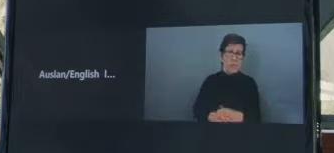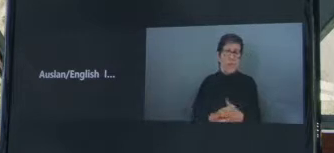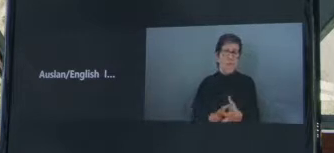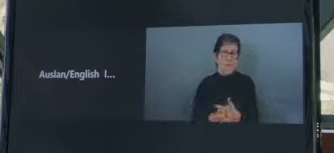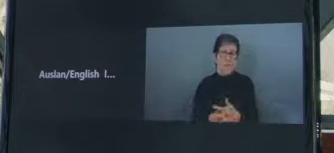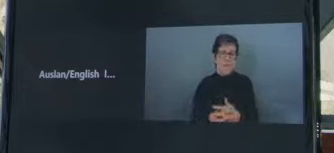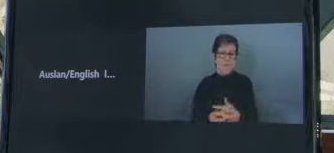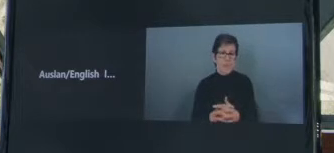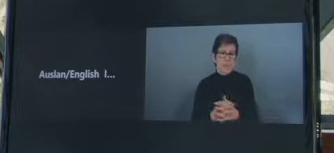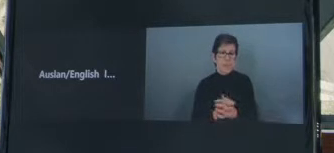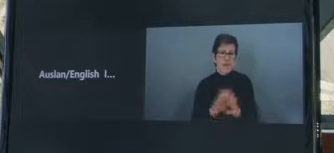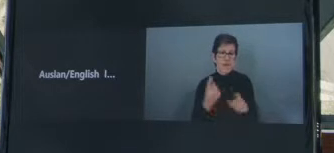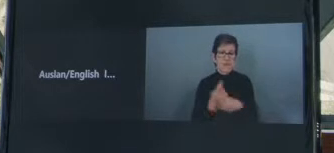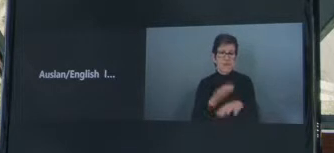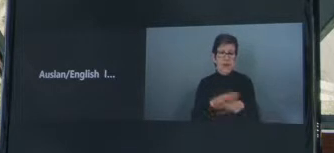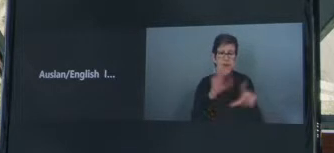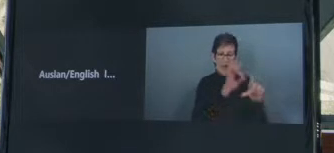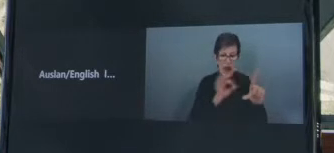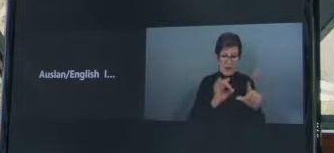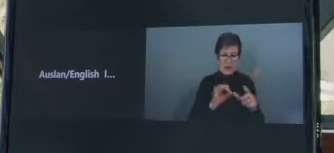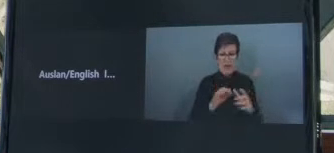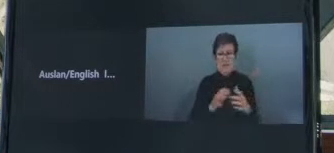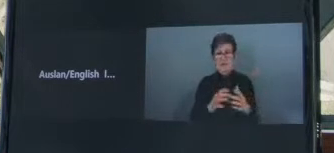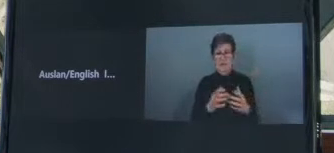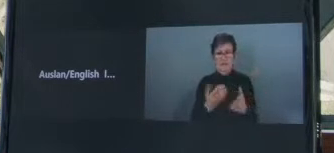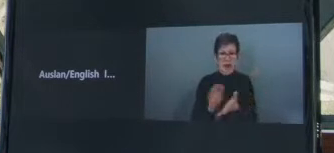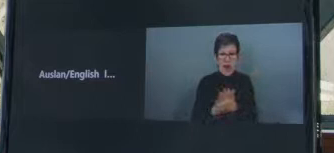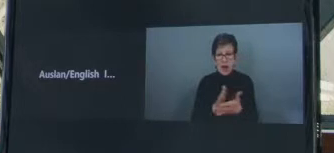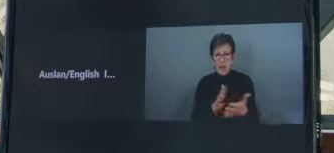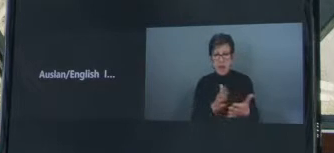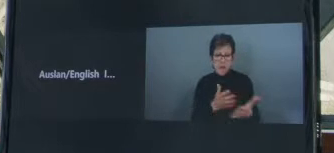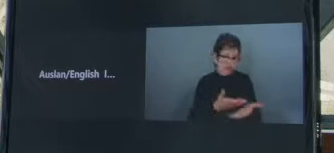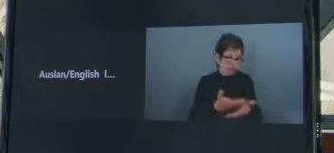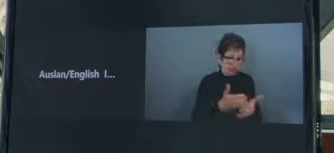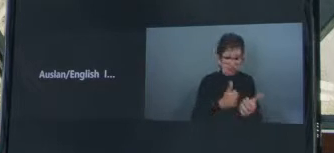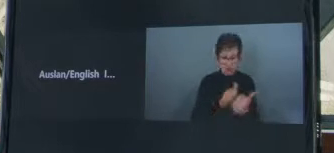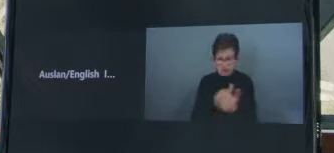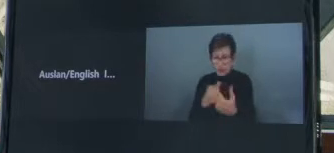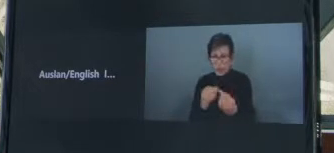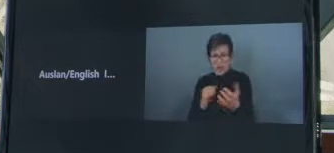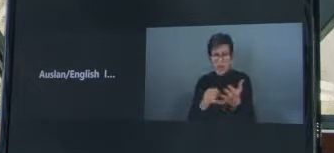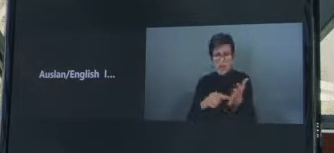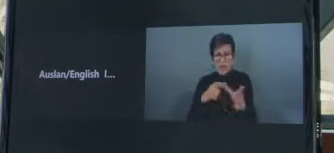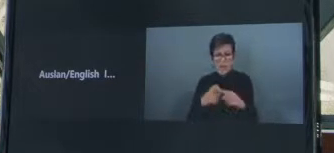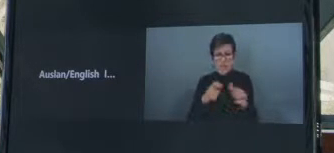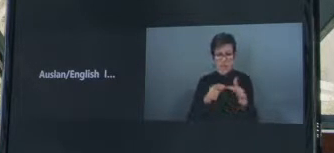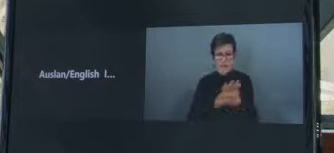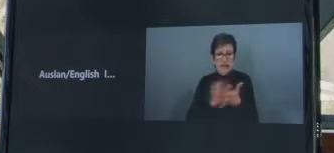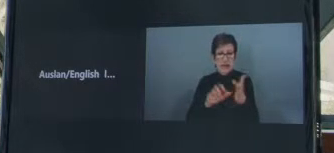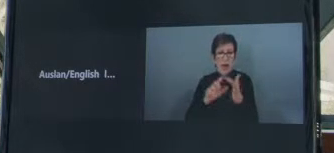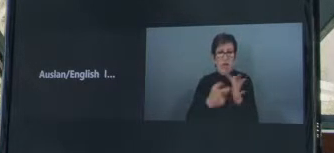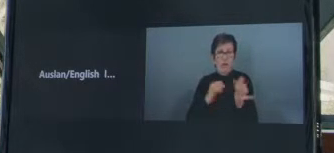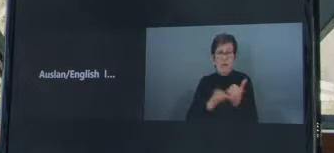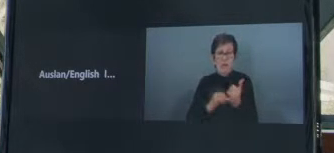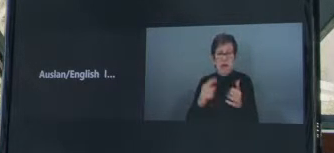the architect, the designer, to engage productively with this sort of network of stakeholders that are trying to address